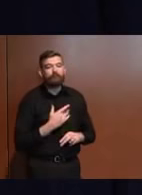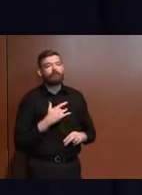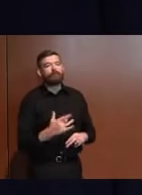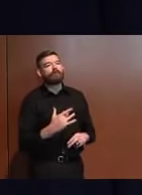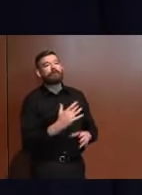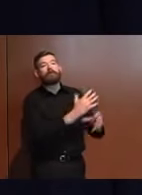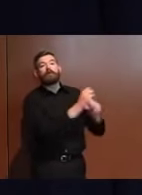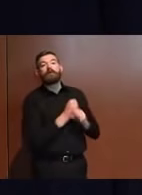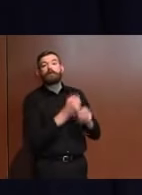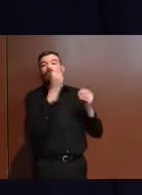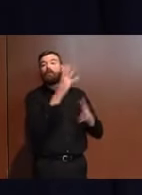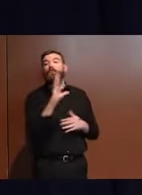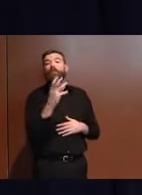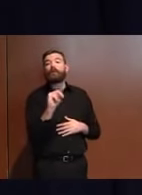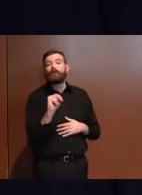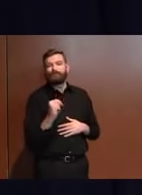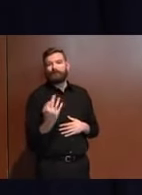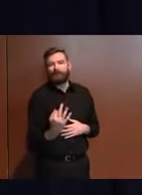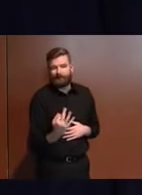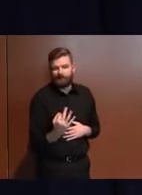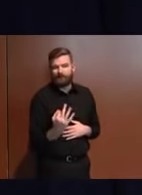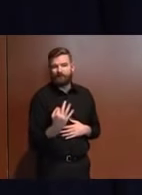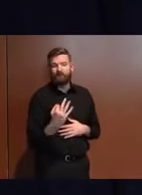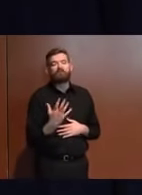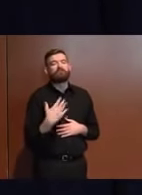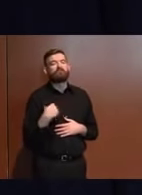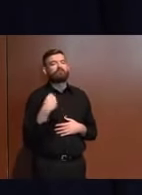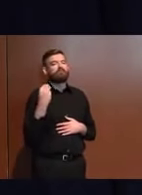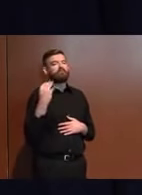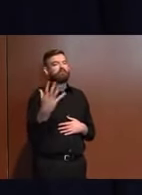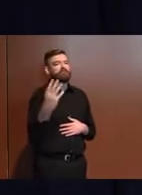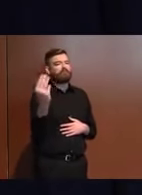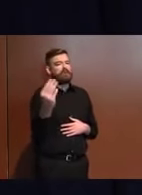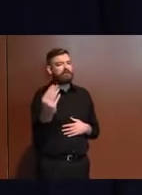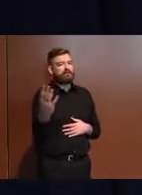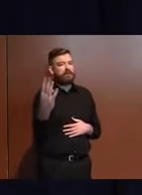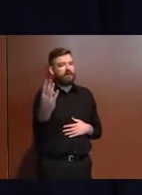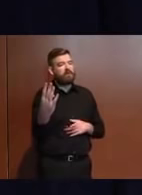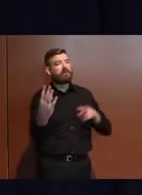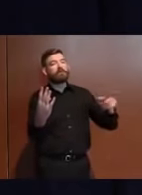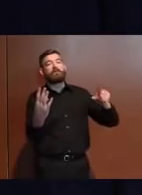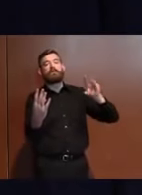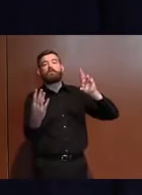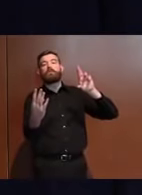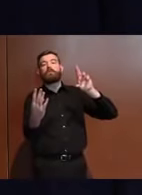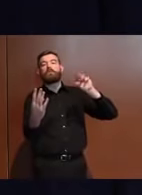at 11 a.m. every day, the command center will be getting